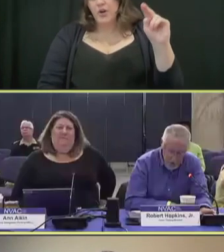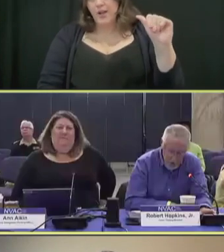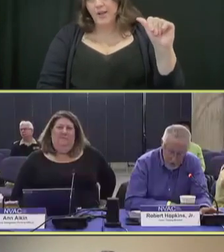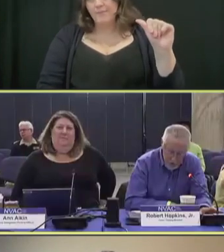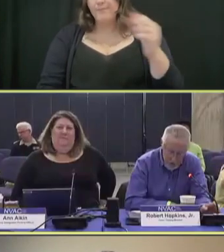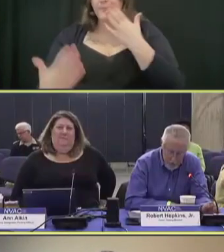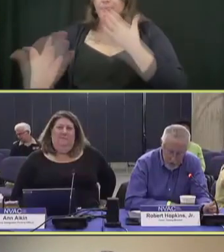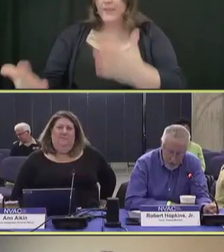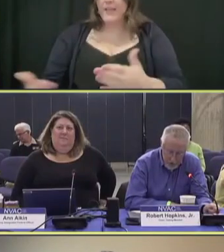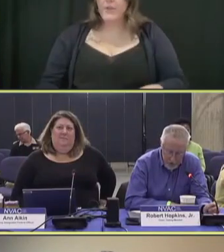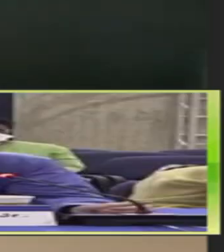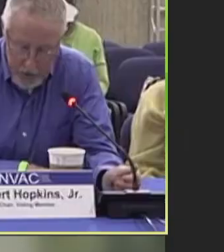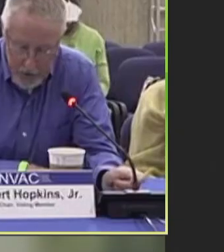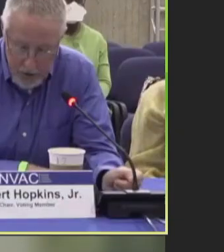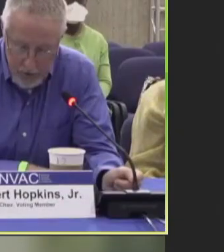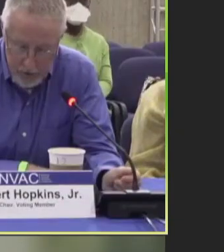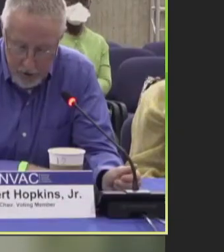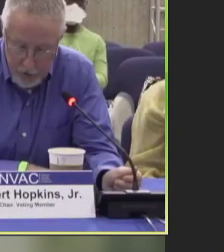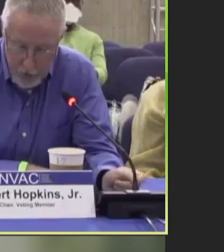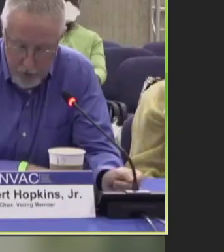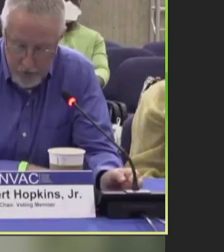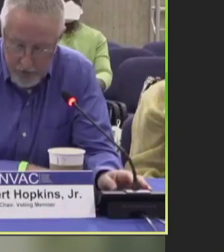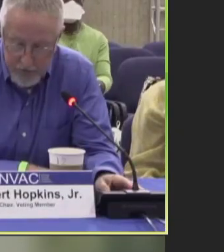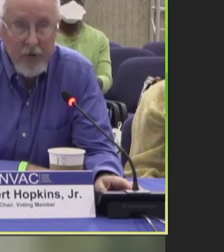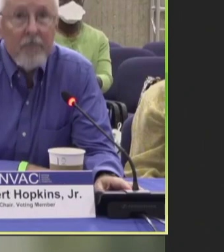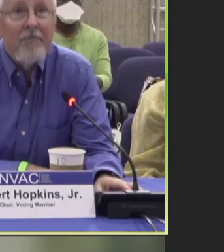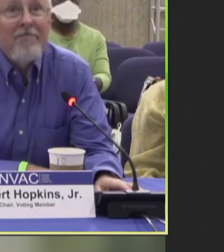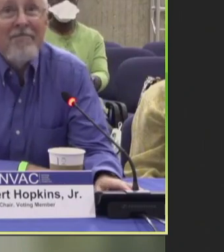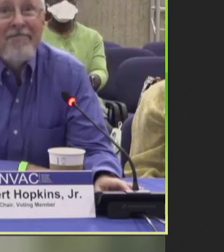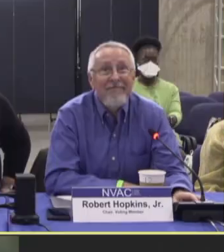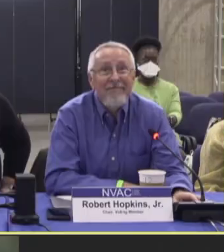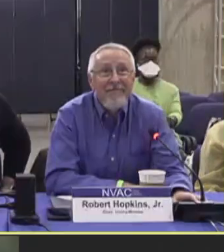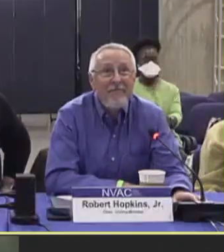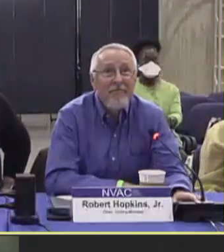Thank you. And our final presenter in this panel is Dr. Torben Schiffner.